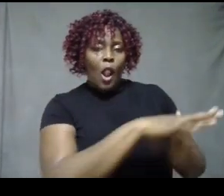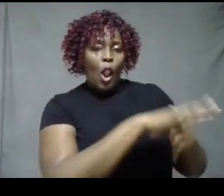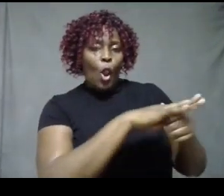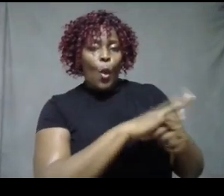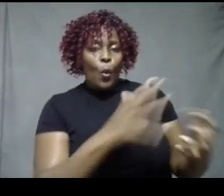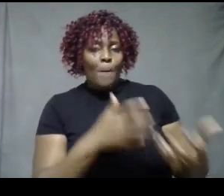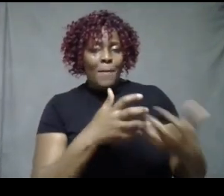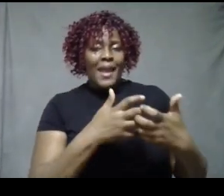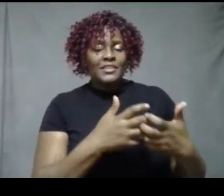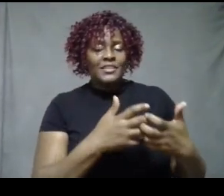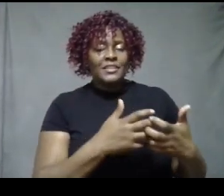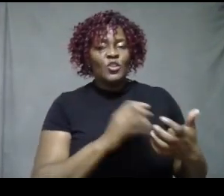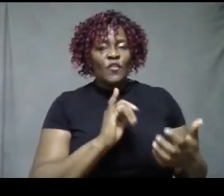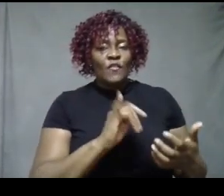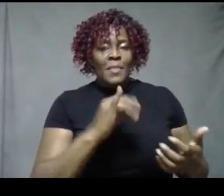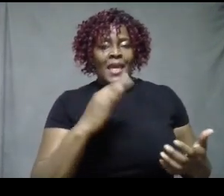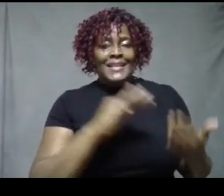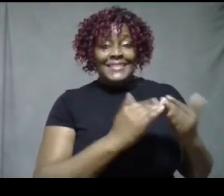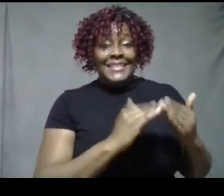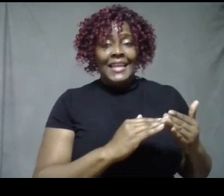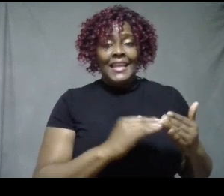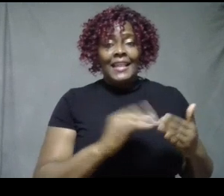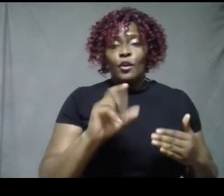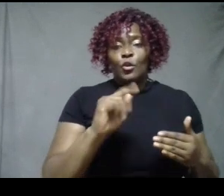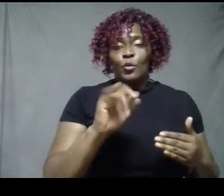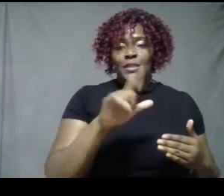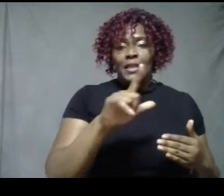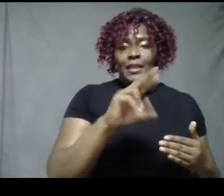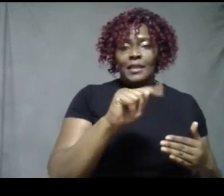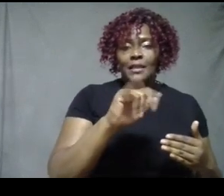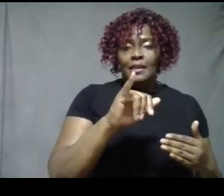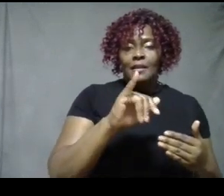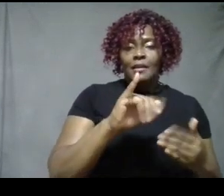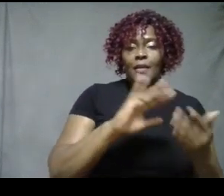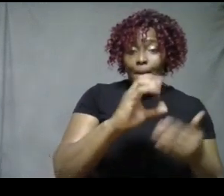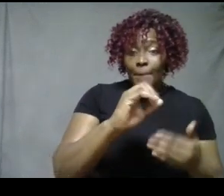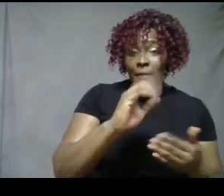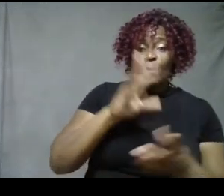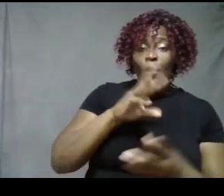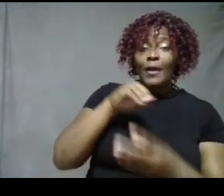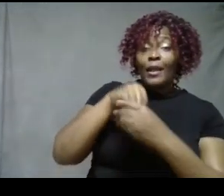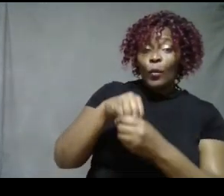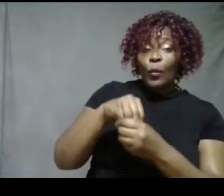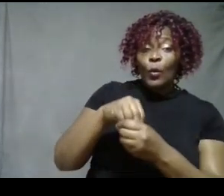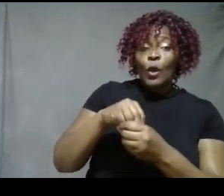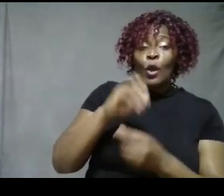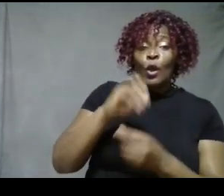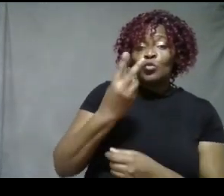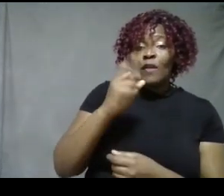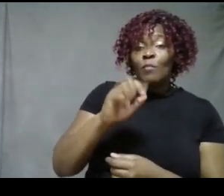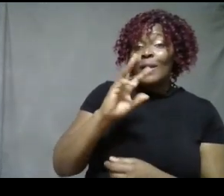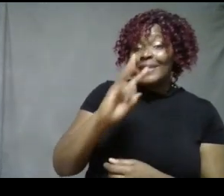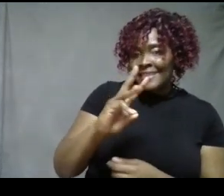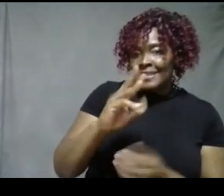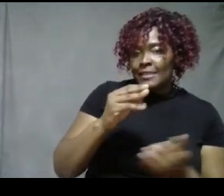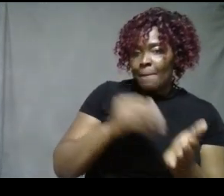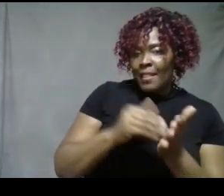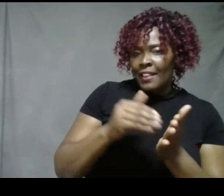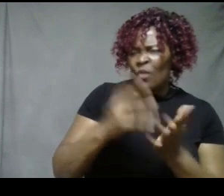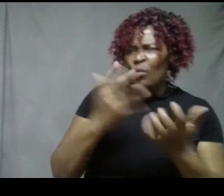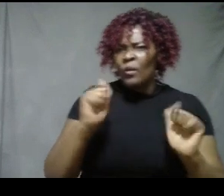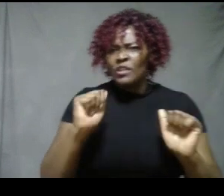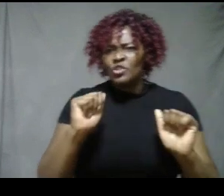city, the utilities was going to be putting in $12.6 million. We were still going to look for trying to get either SRF